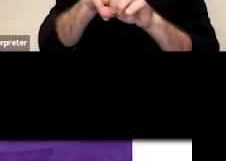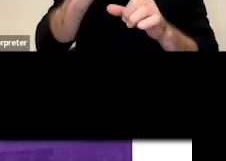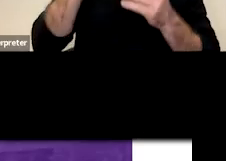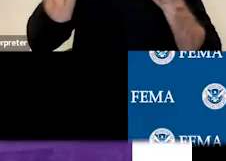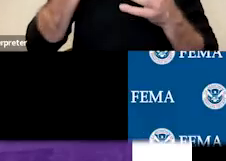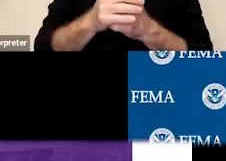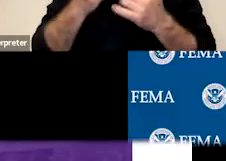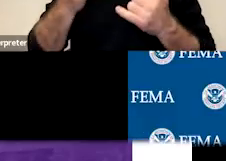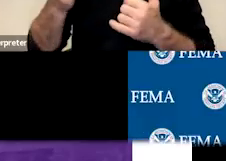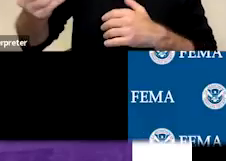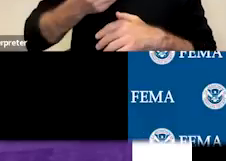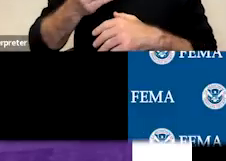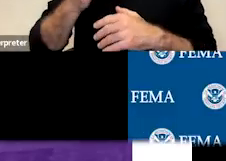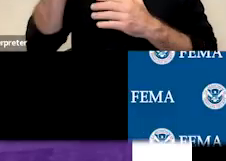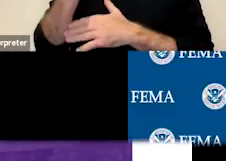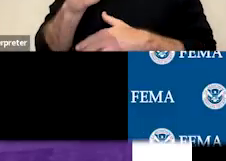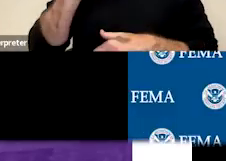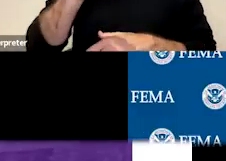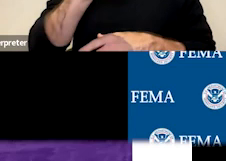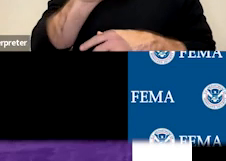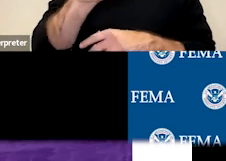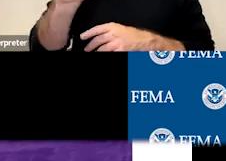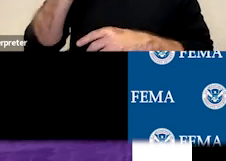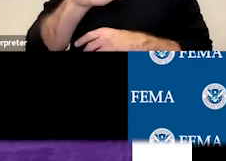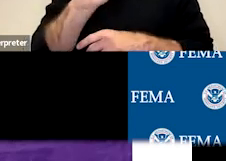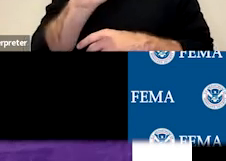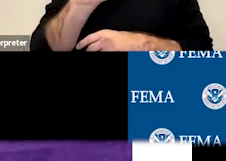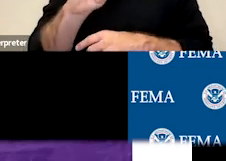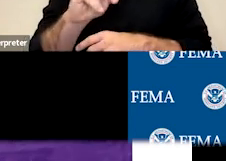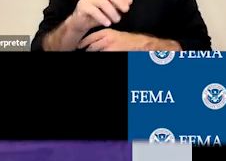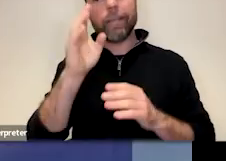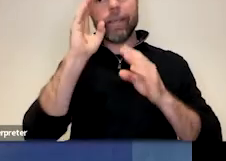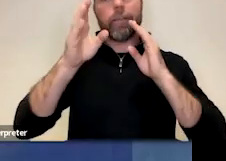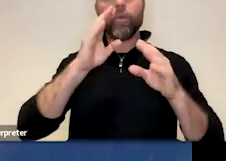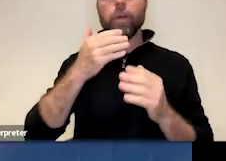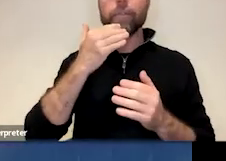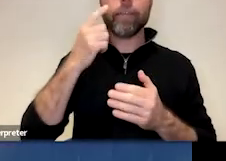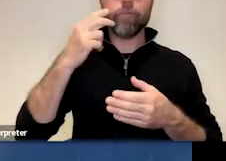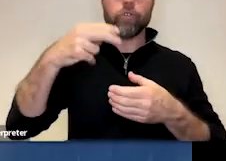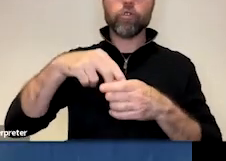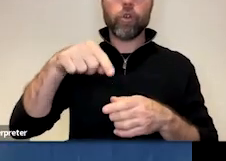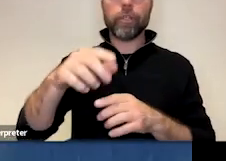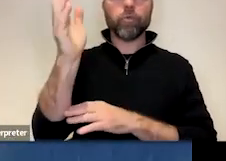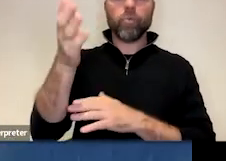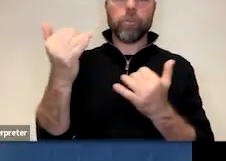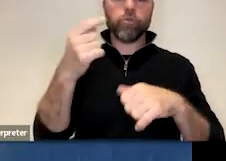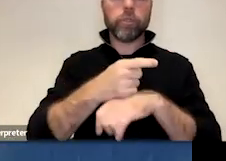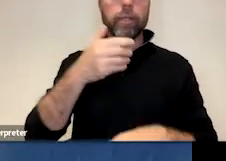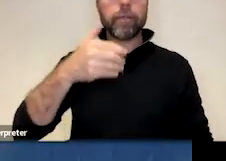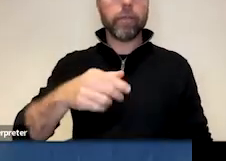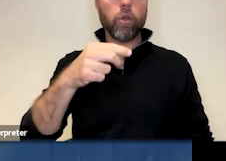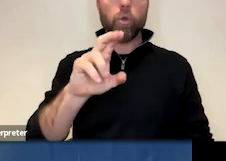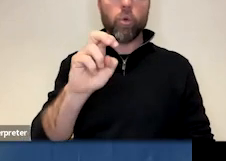introduce our opening speaker from FEMA, Quentin Cummings. Hello, and thank you for joining this webinar today. My name is Quentin Cummings, and I